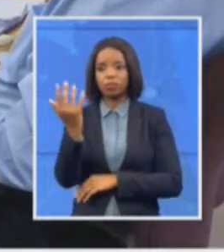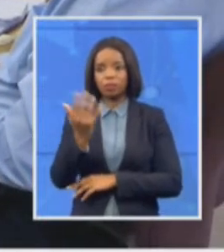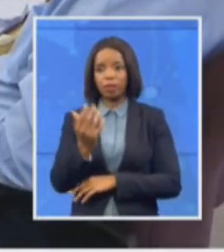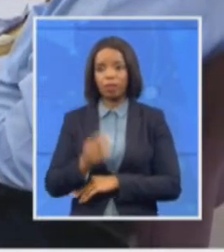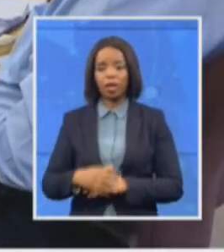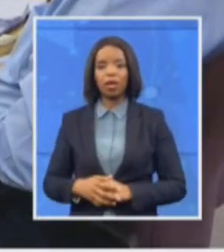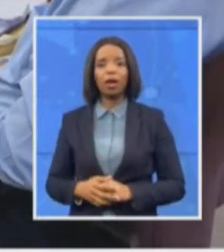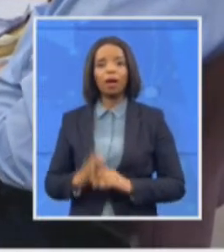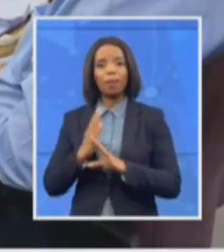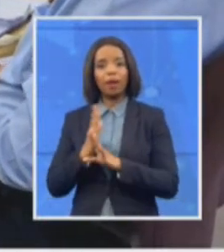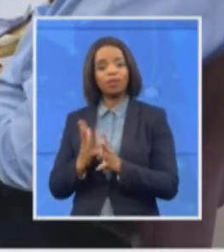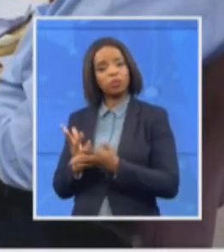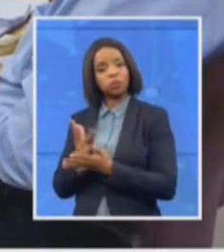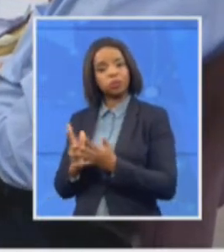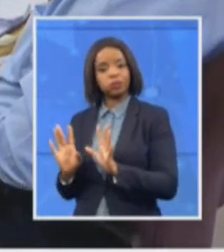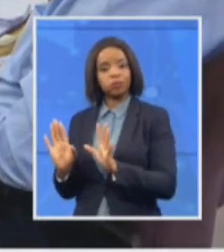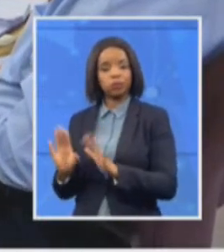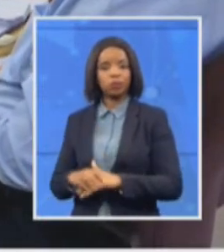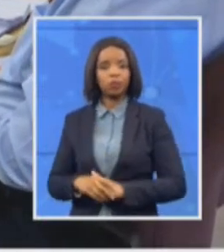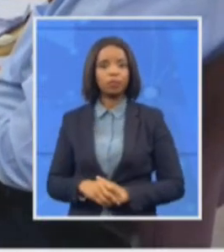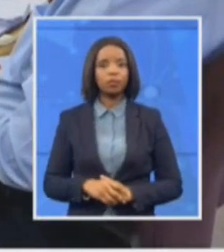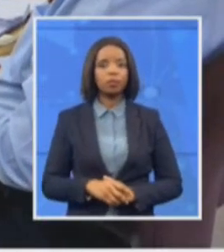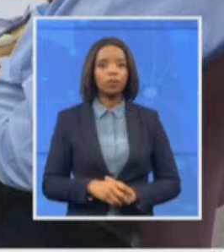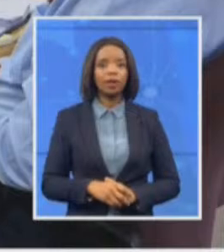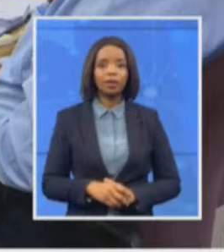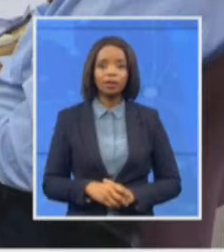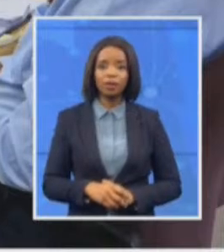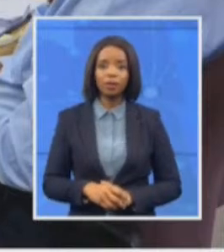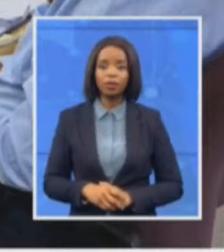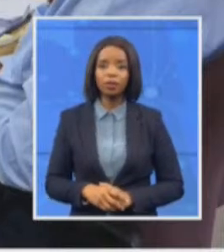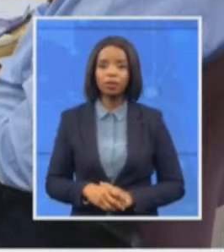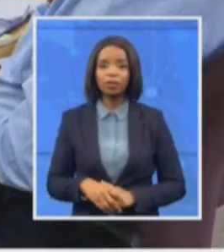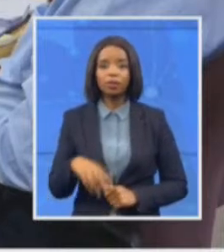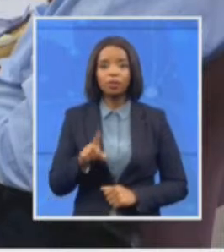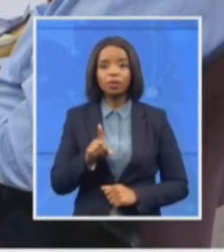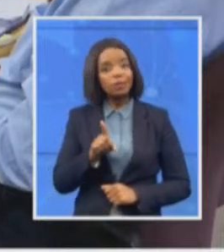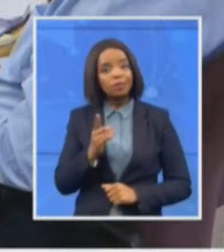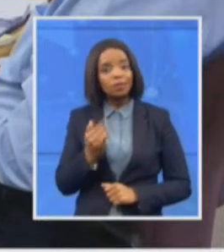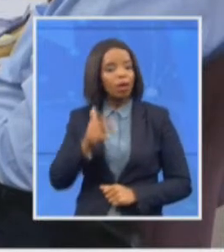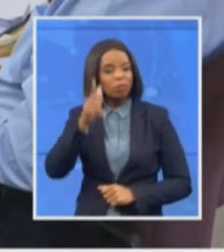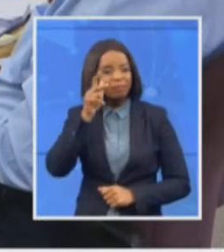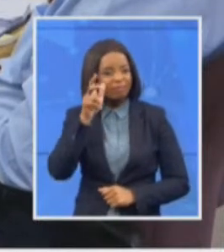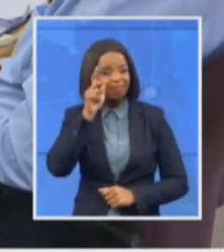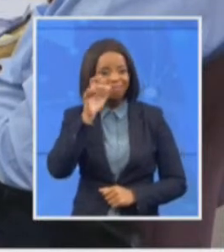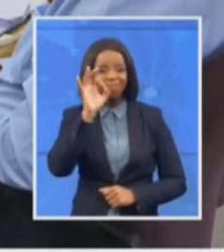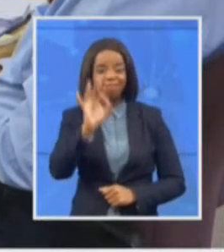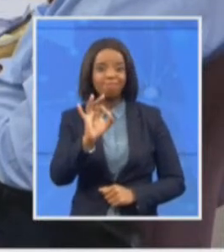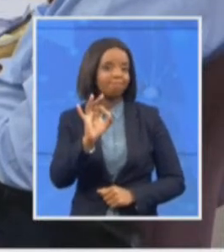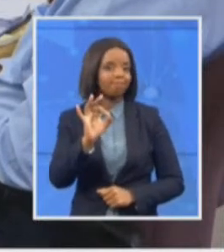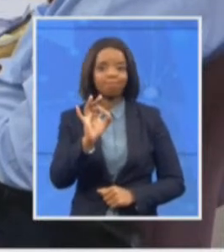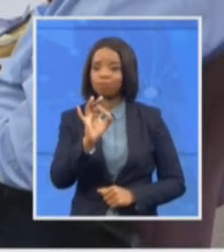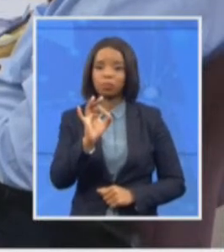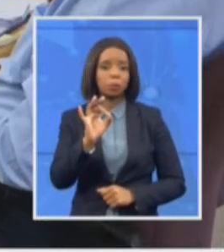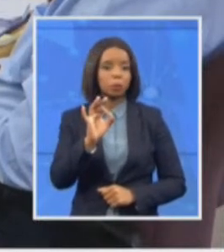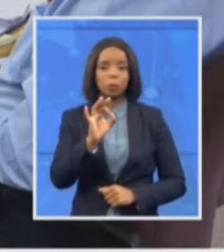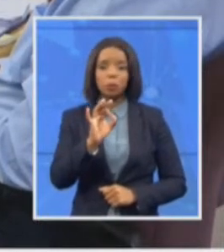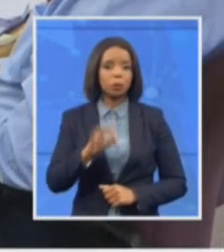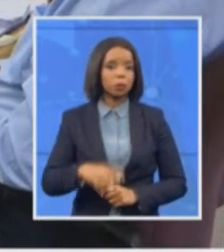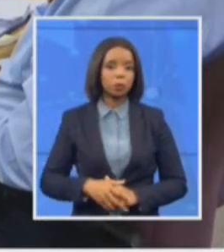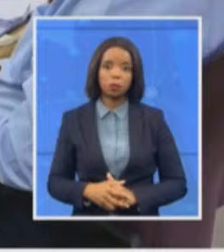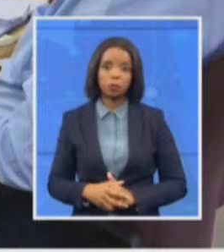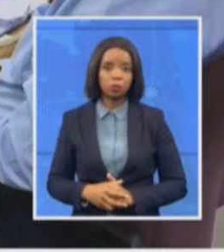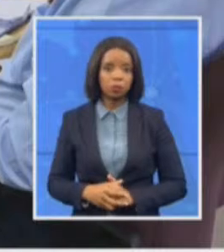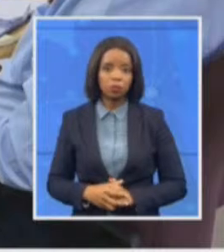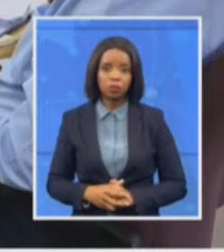something to be recommended, whether it's legislated for or not. We won't be wasting 3-4 days of evidence.